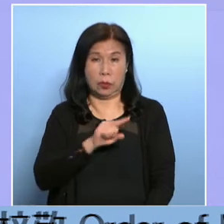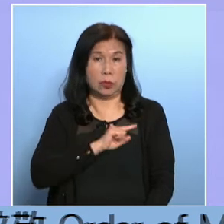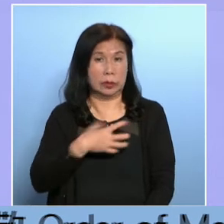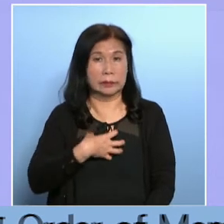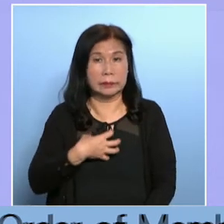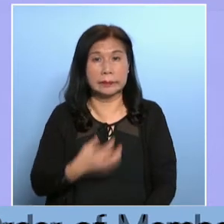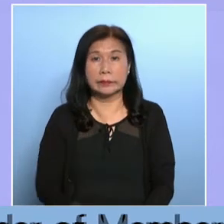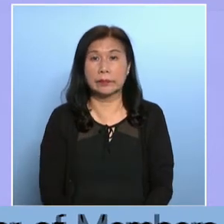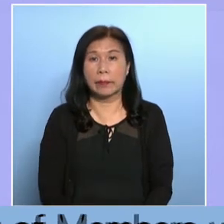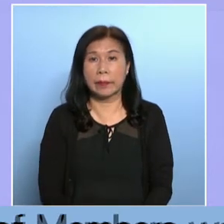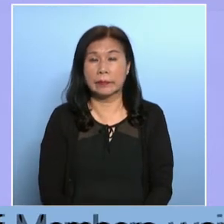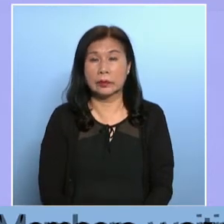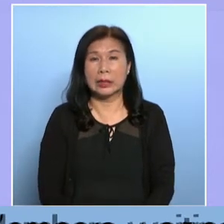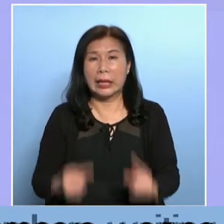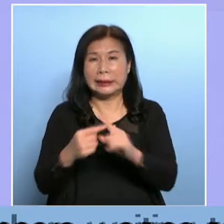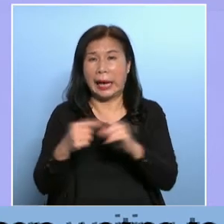this shortfall.